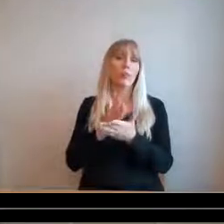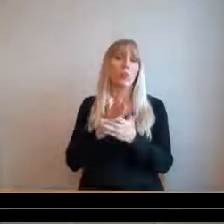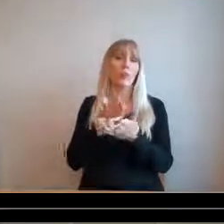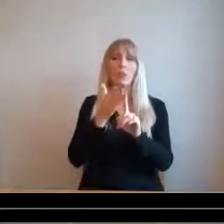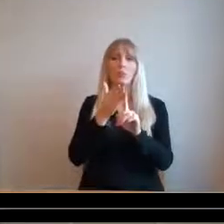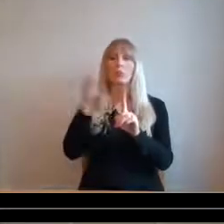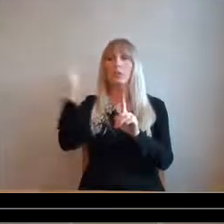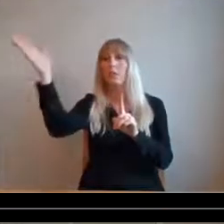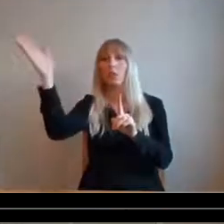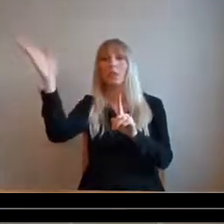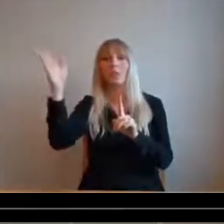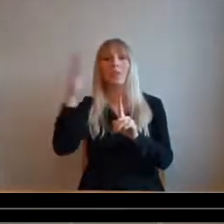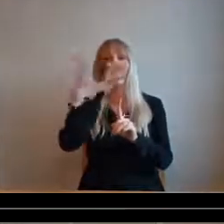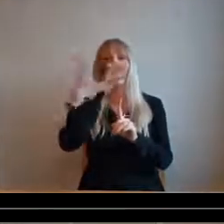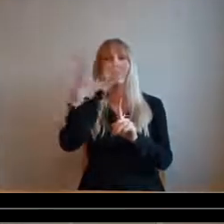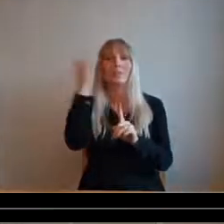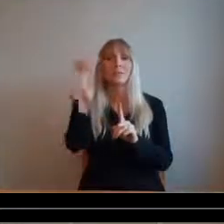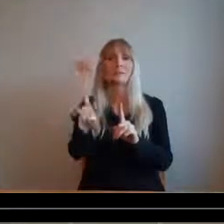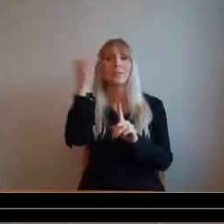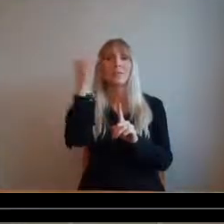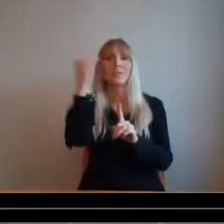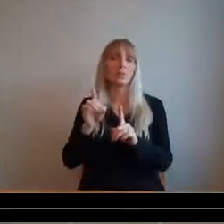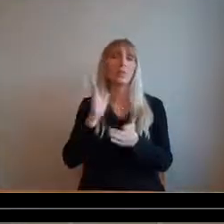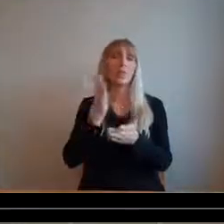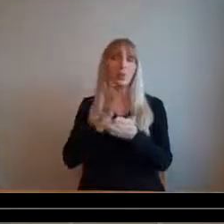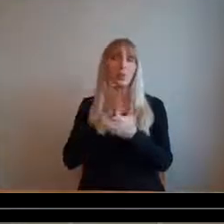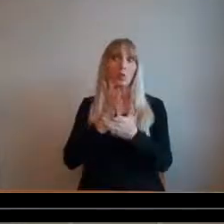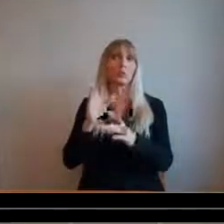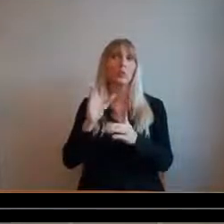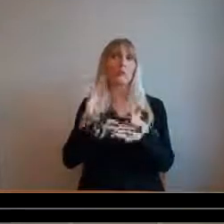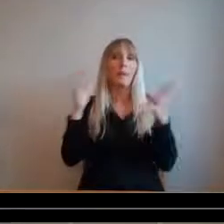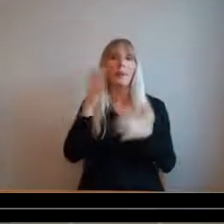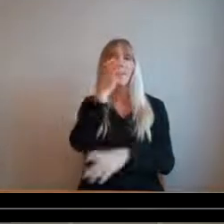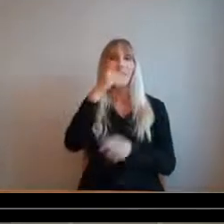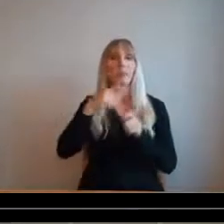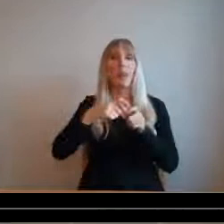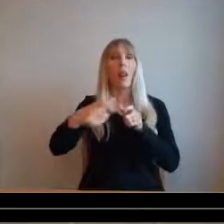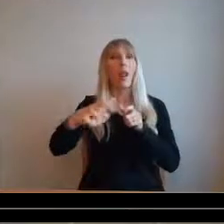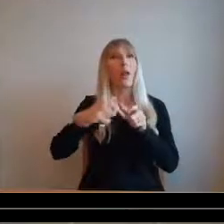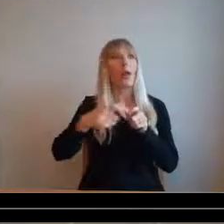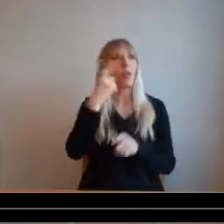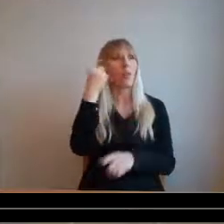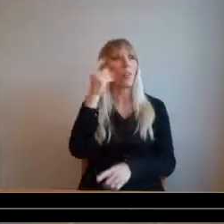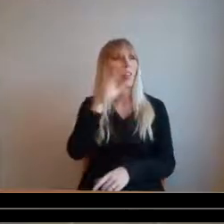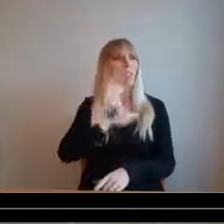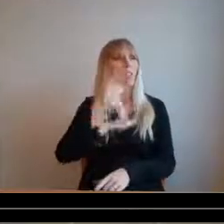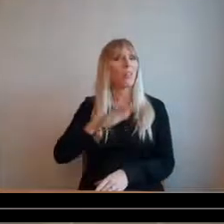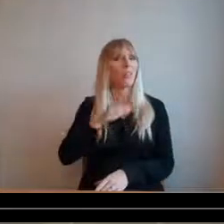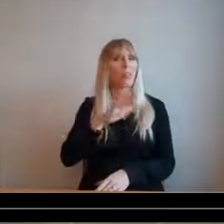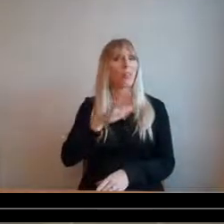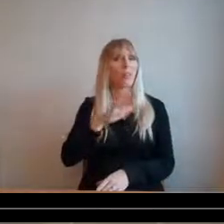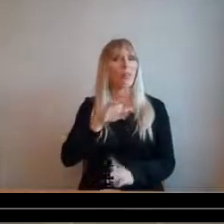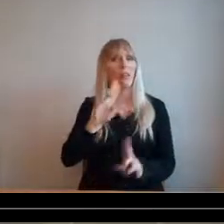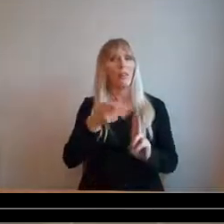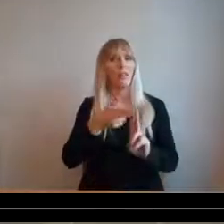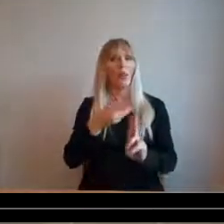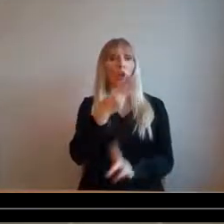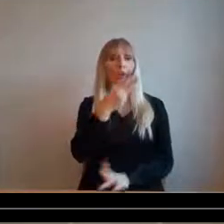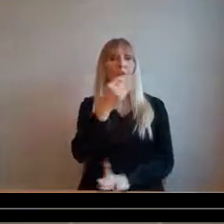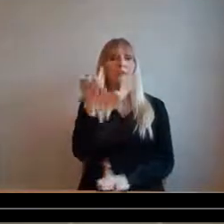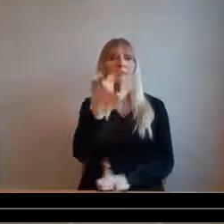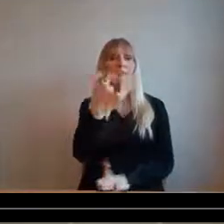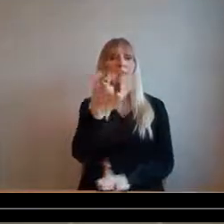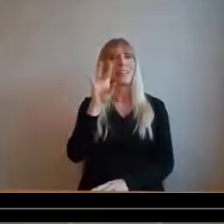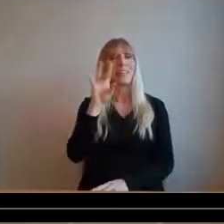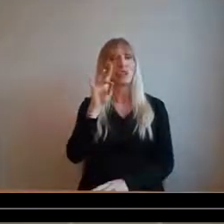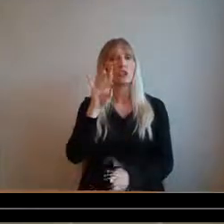the utilities. It's a gas main in particular, a very large gas main. It's about, I think they call it a 36-inch gas main.